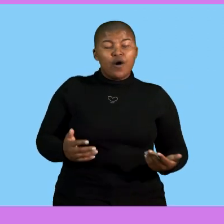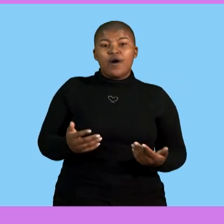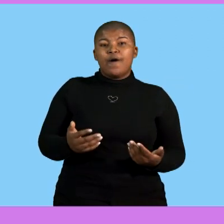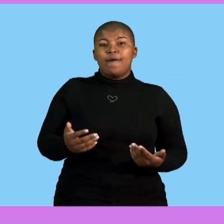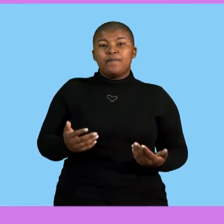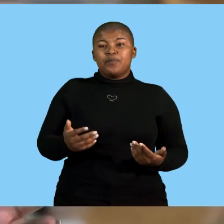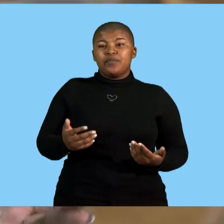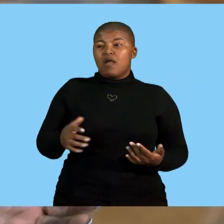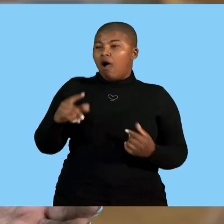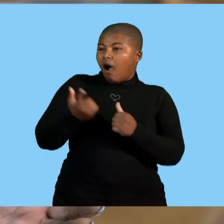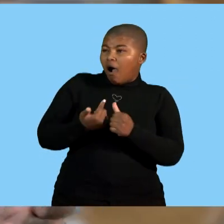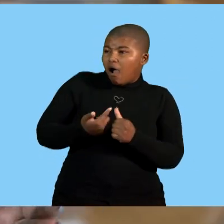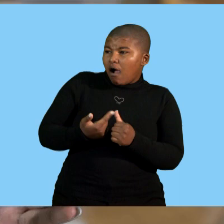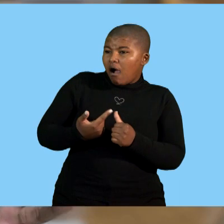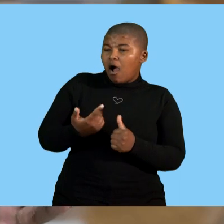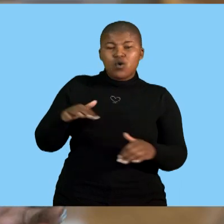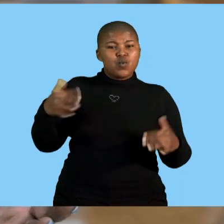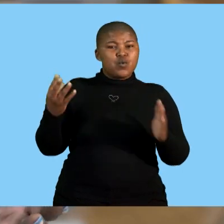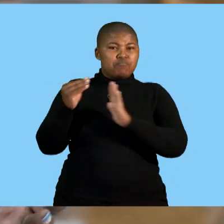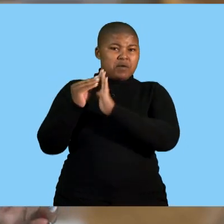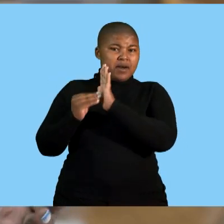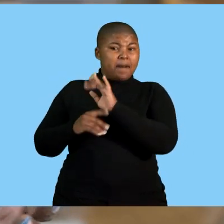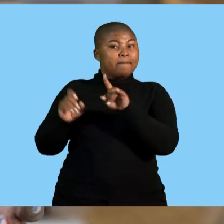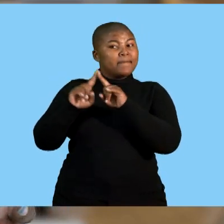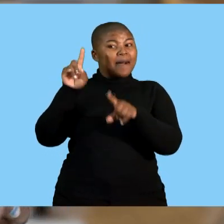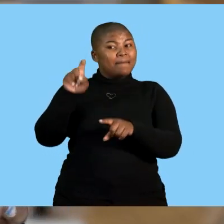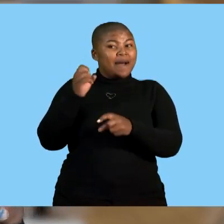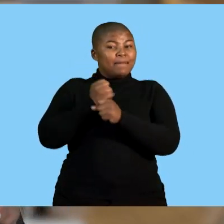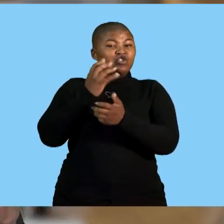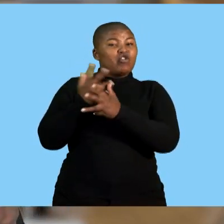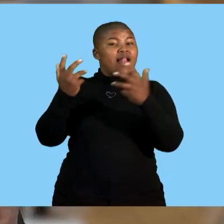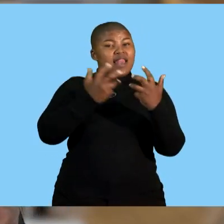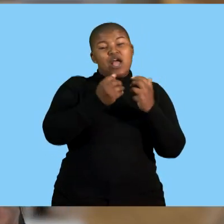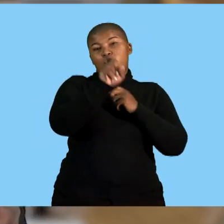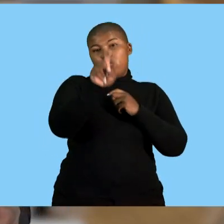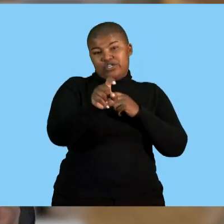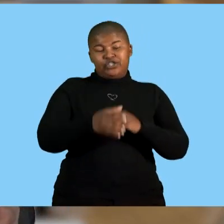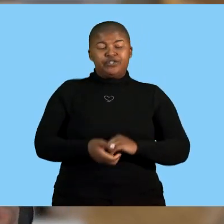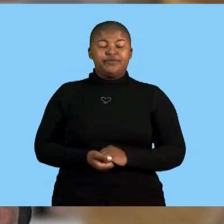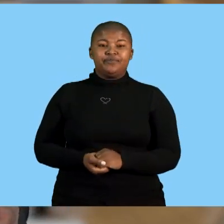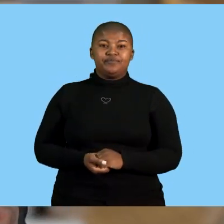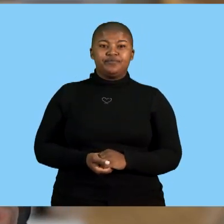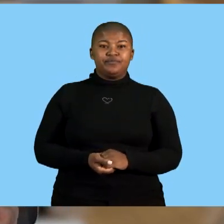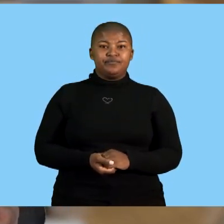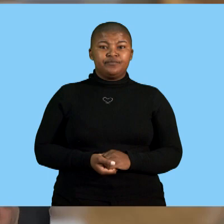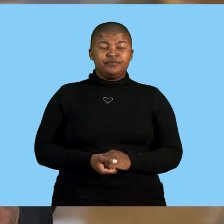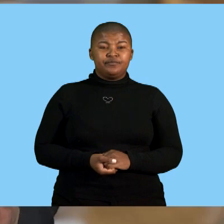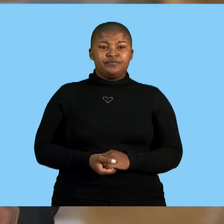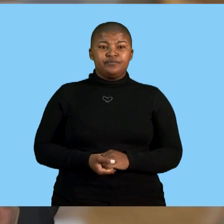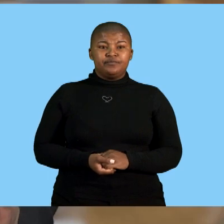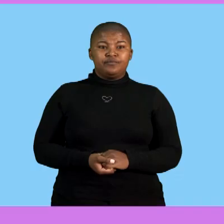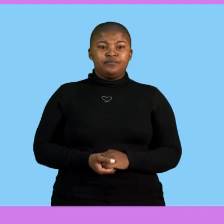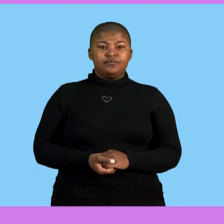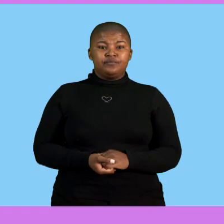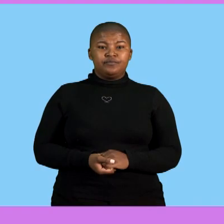be a survey, it could be record, as long as it is relevant to the given context.